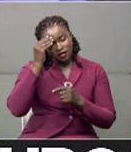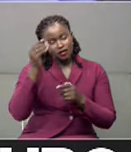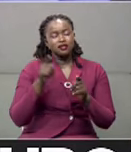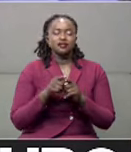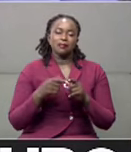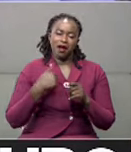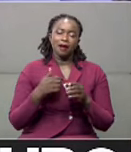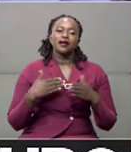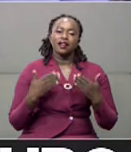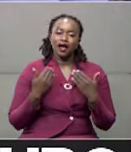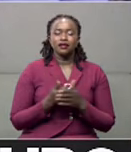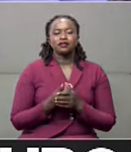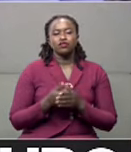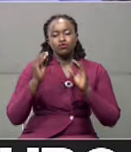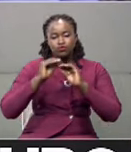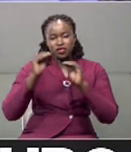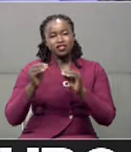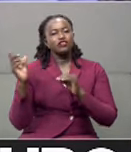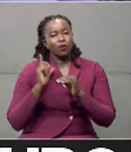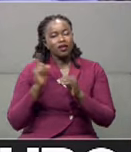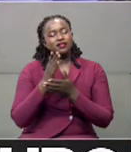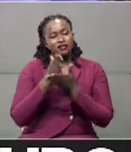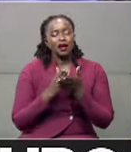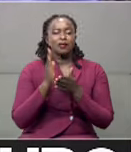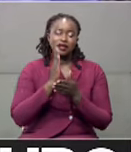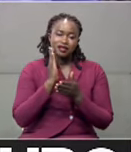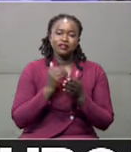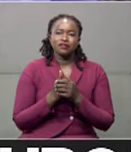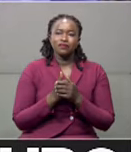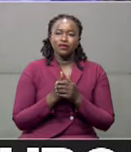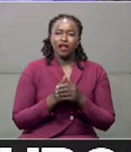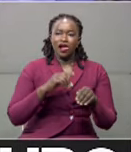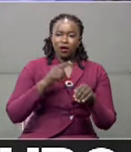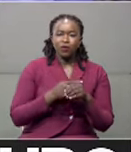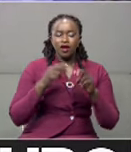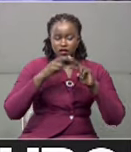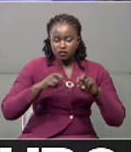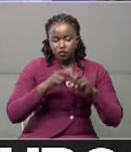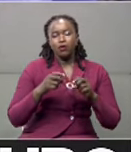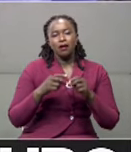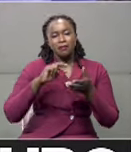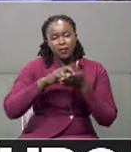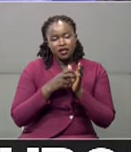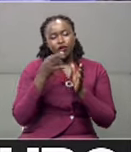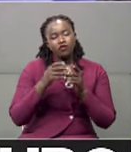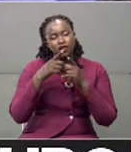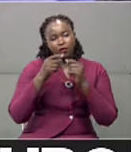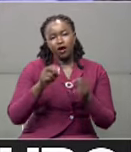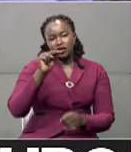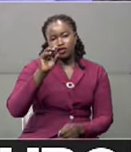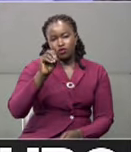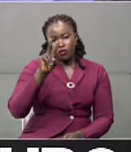I am glad to even teach colleagues some English. When you Google the meaning of the word novice, for those that